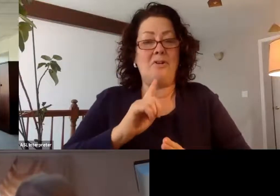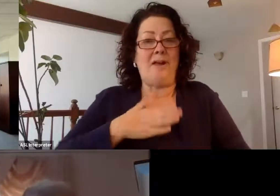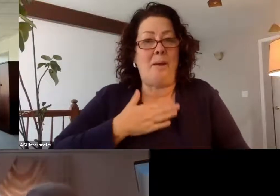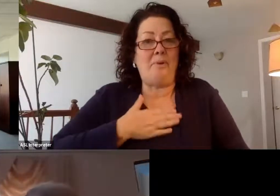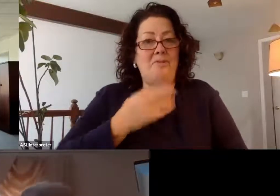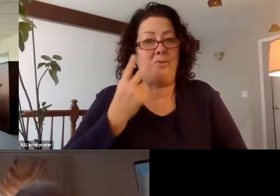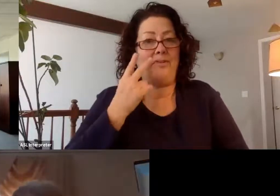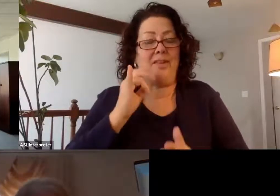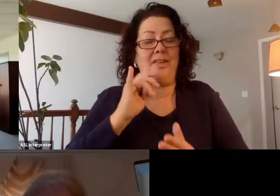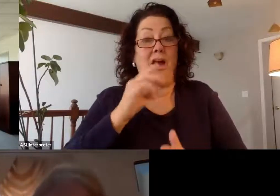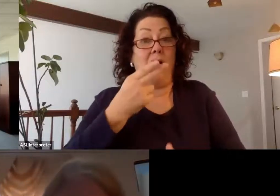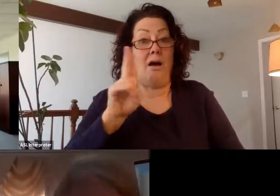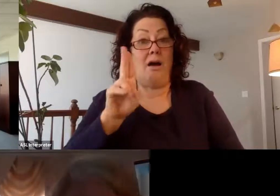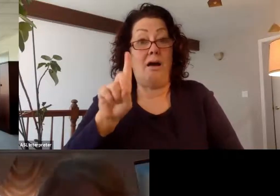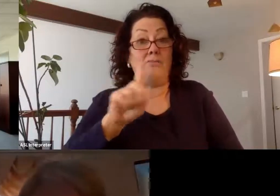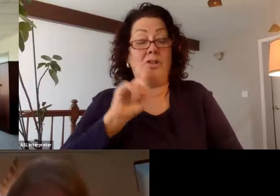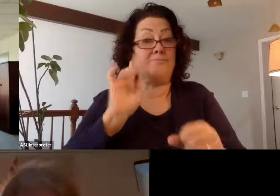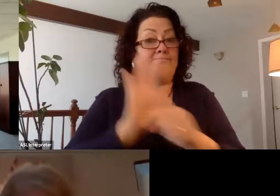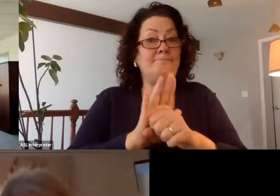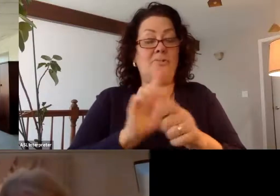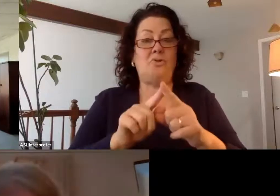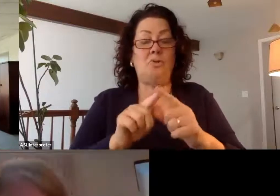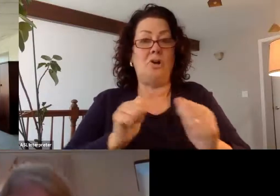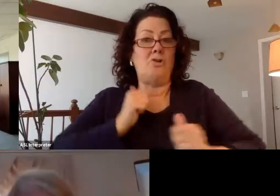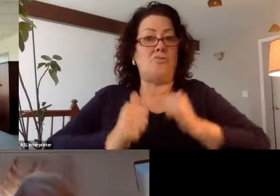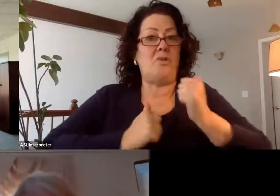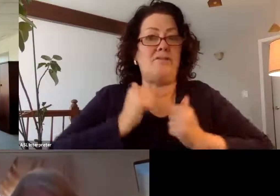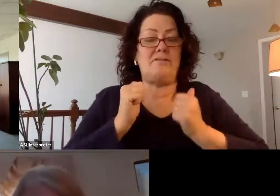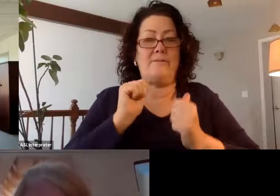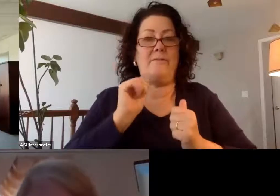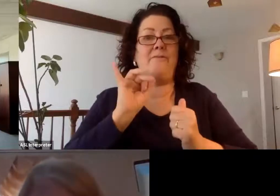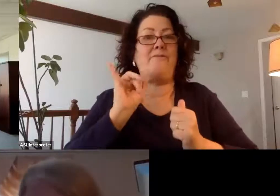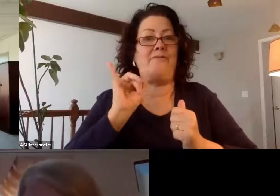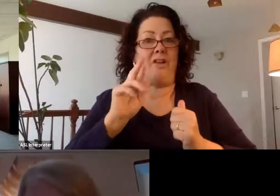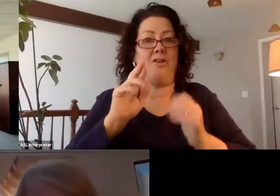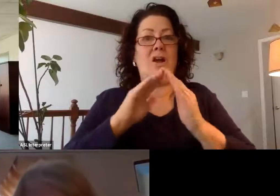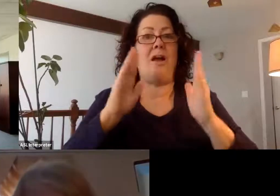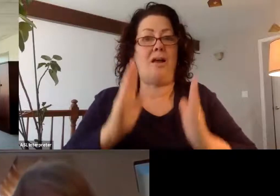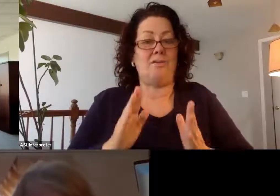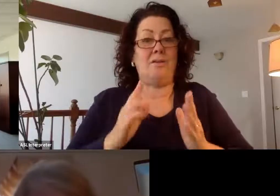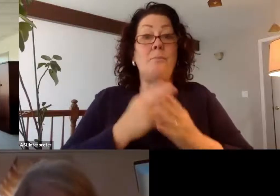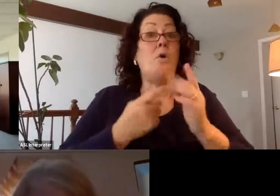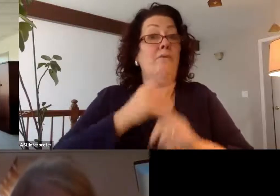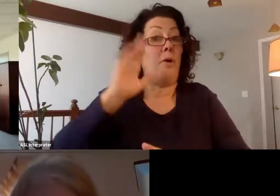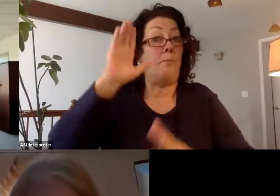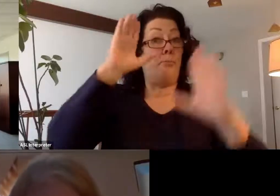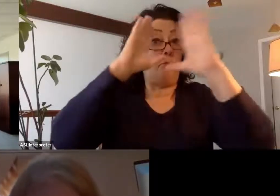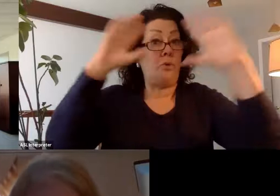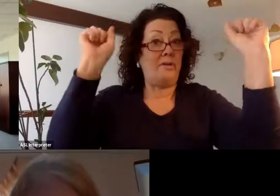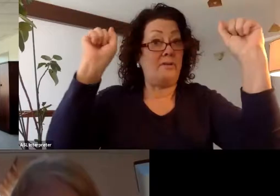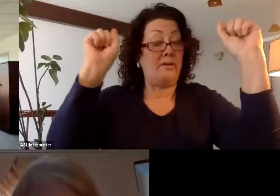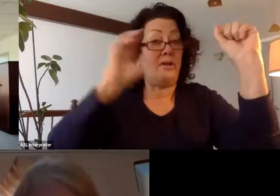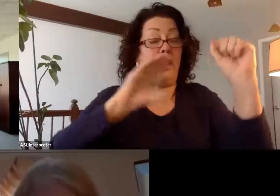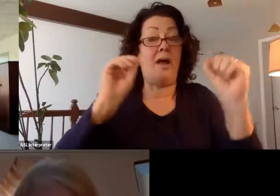the real commitment to aggressive fair housing that we've seen, you know, both from the president, but also from